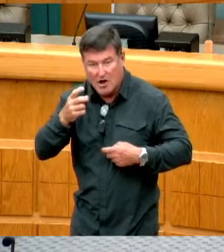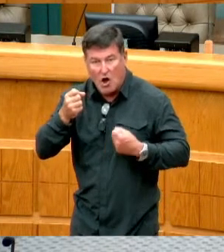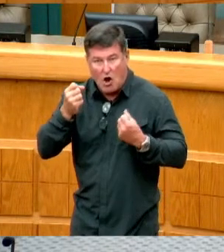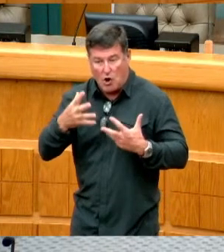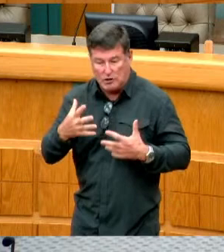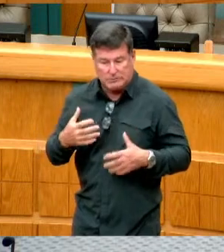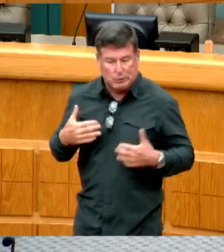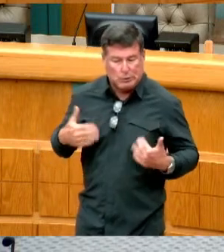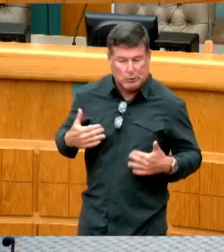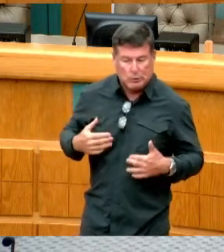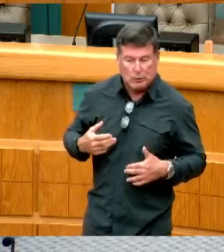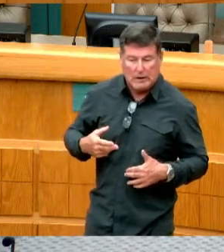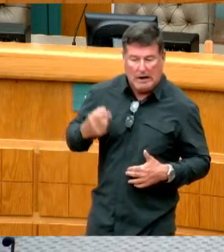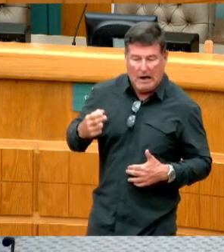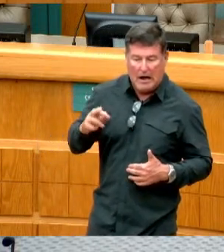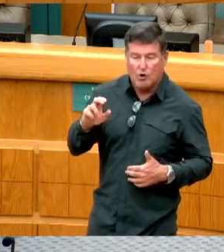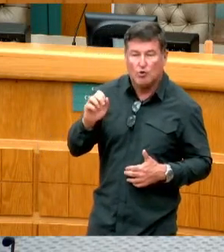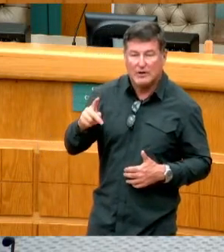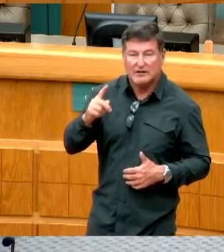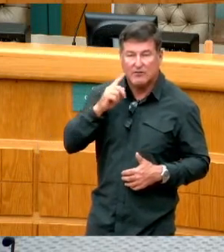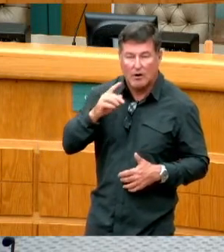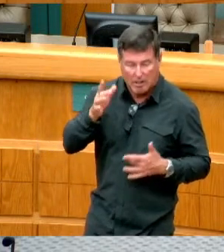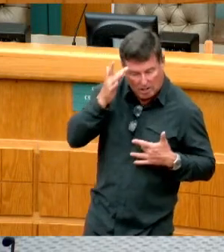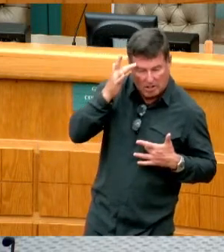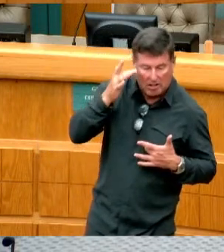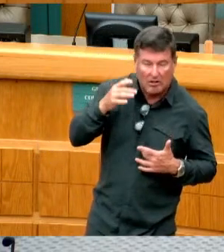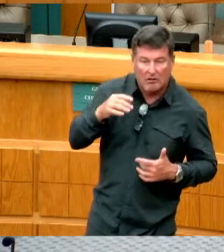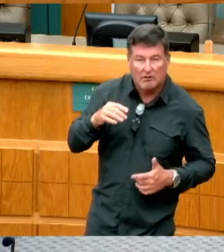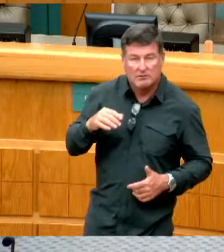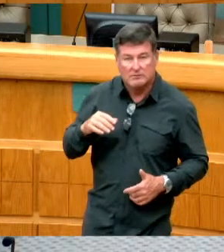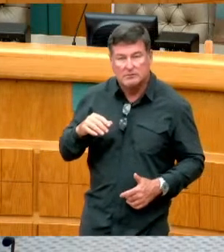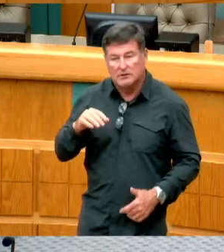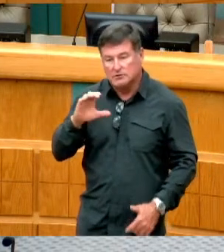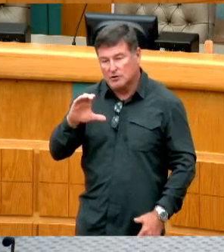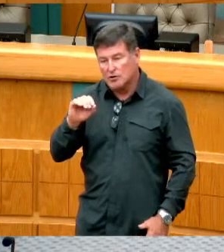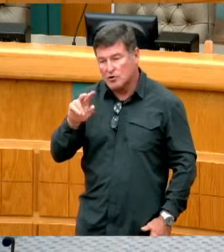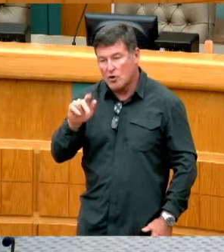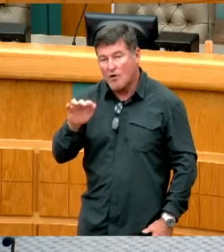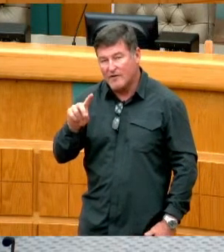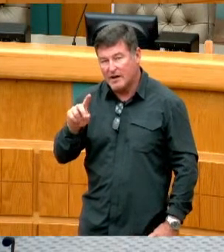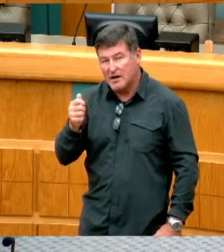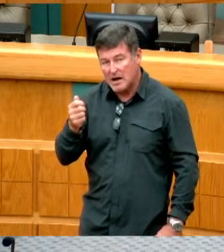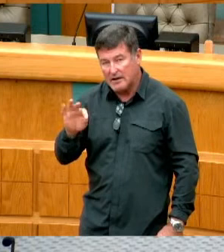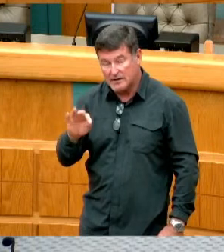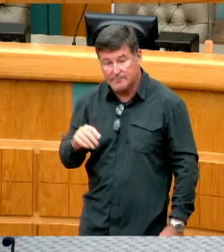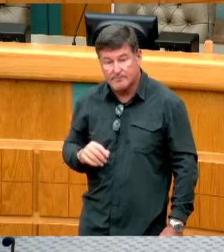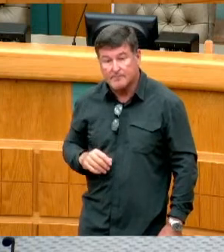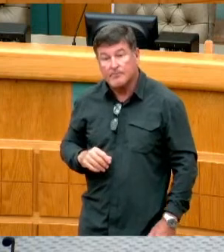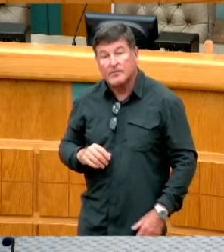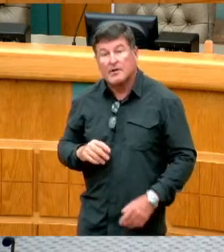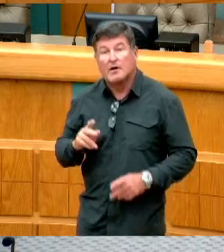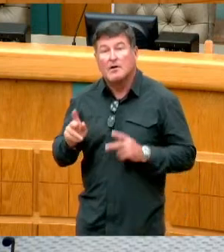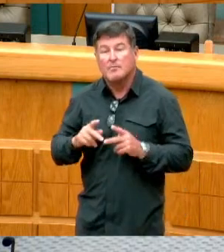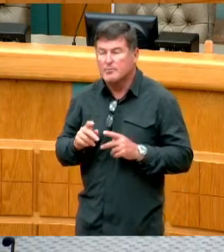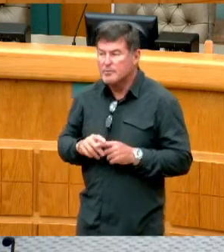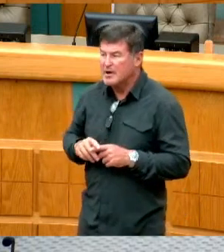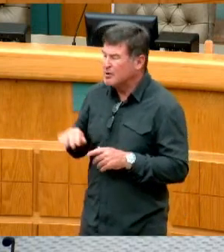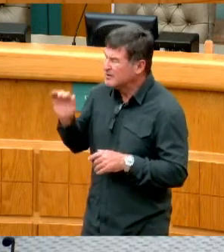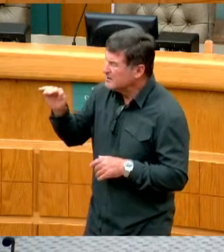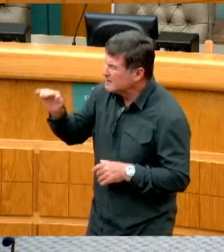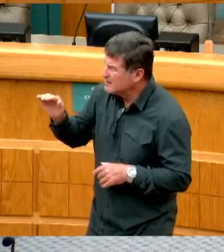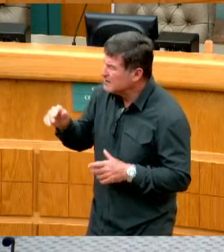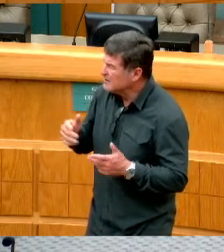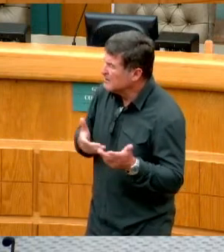risk for getting COVID-19. We continue to receive concern about getting the COVID-19 vaccine to